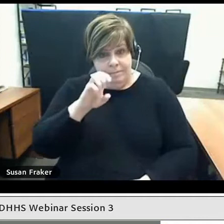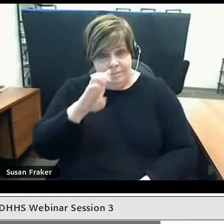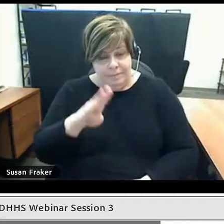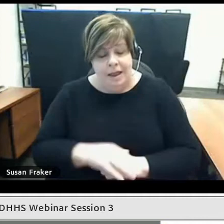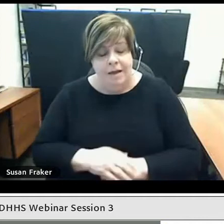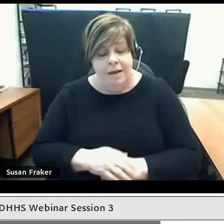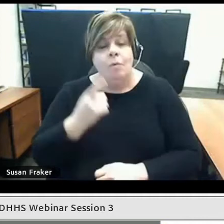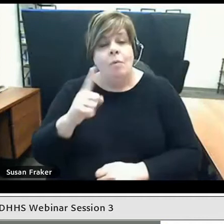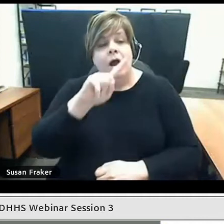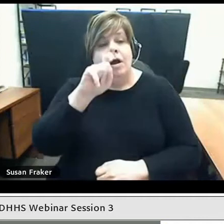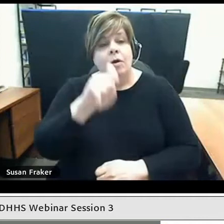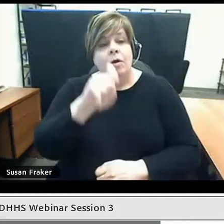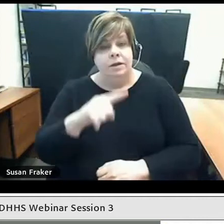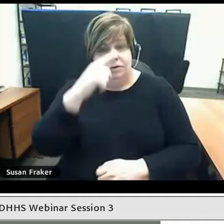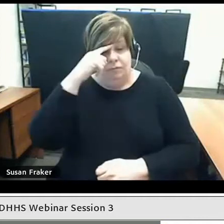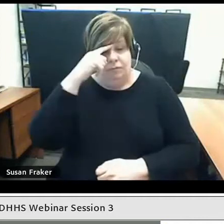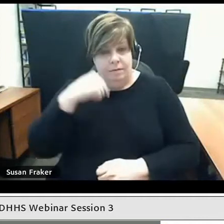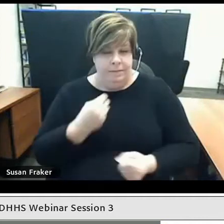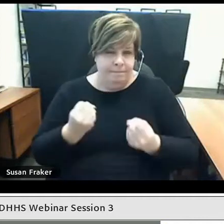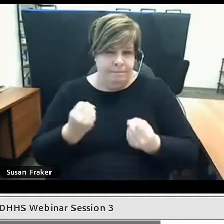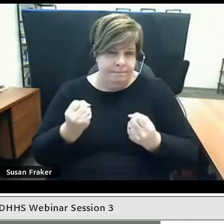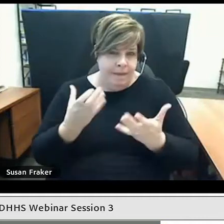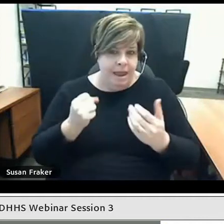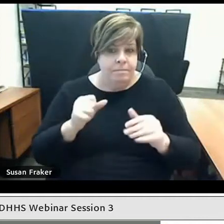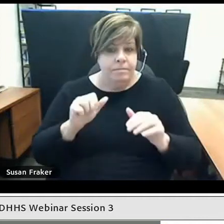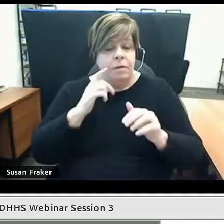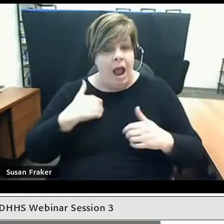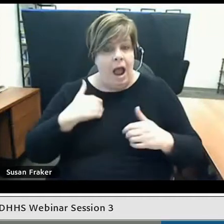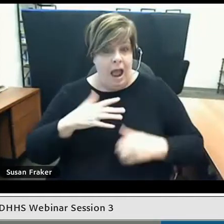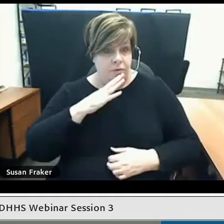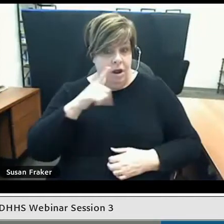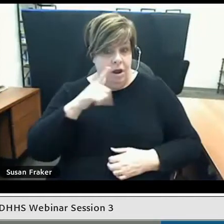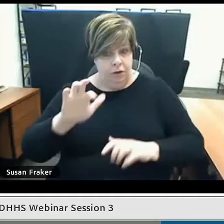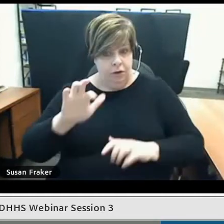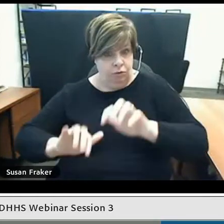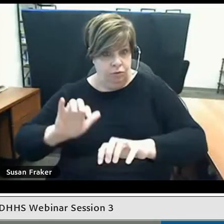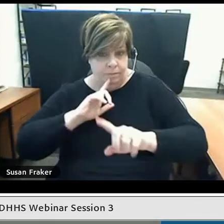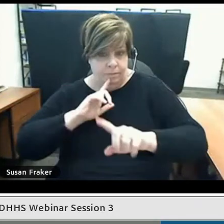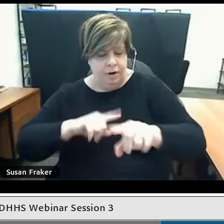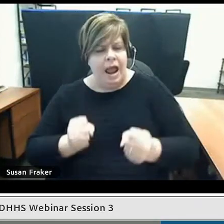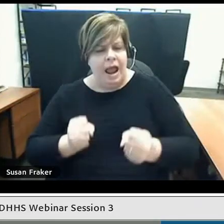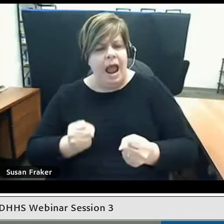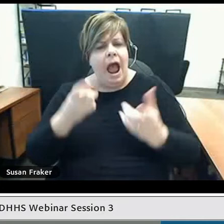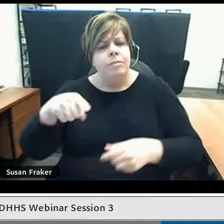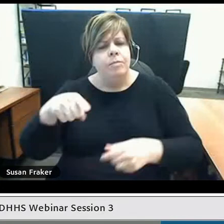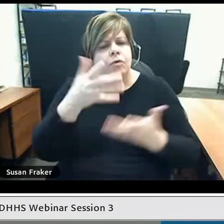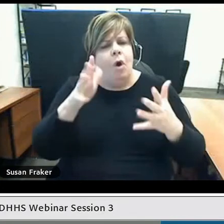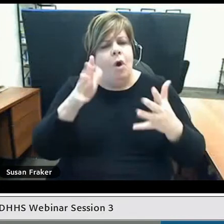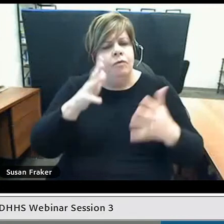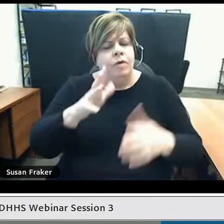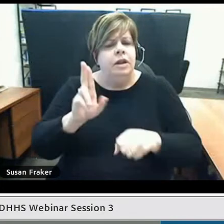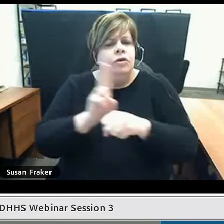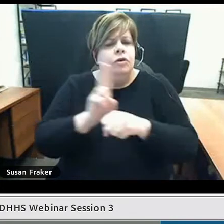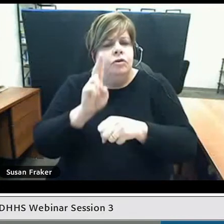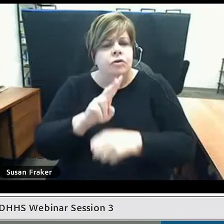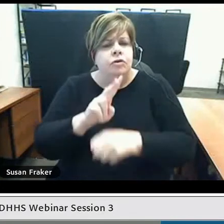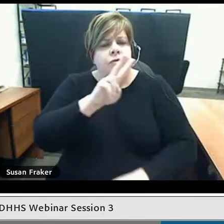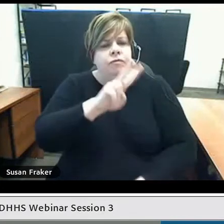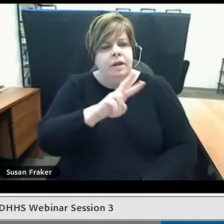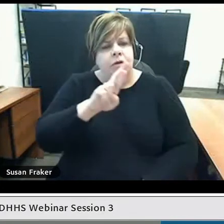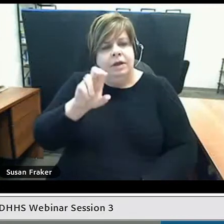questions I had for people, and maybe in the comment section while I'm talking you can indicate, is how many of you have ever used Video